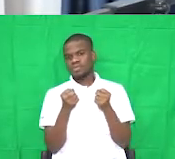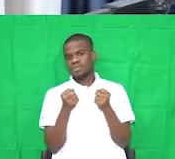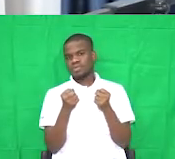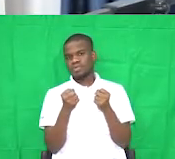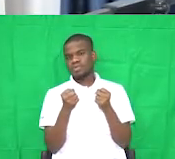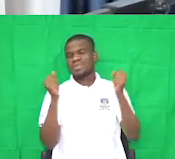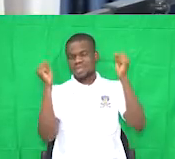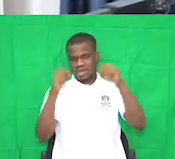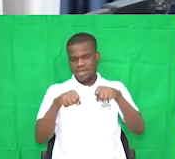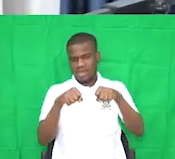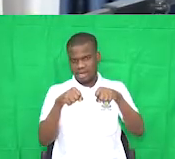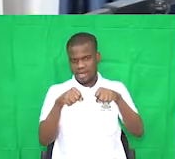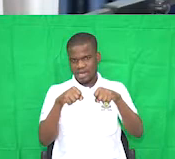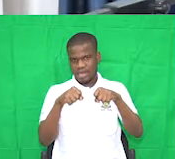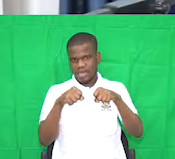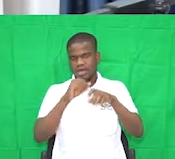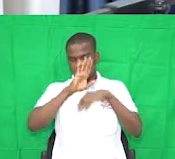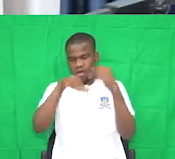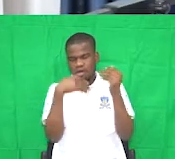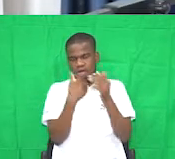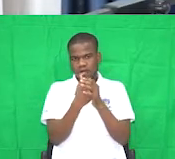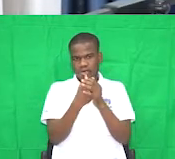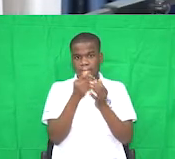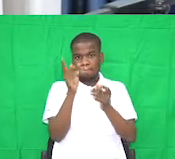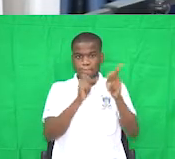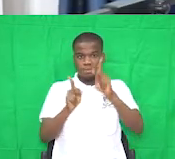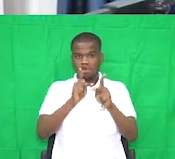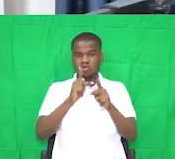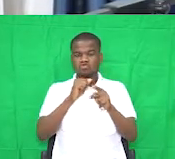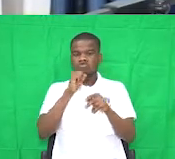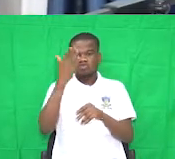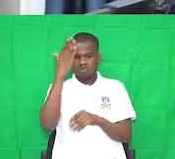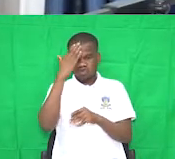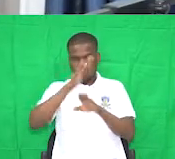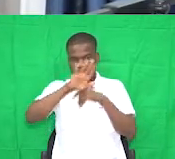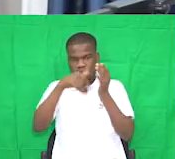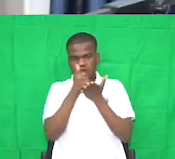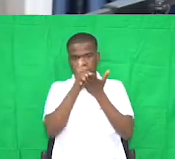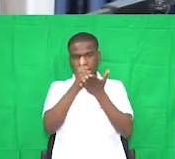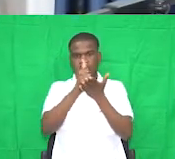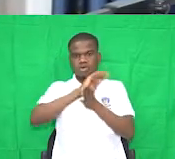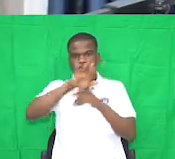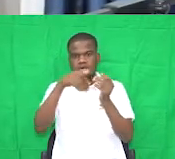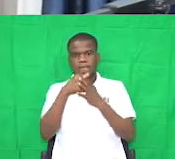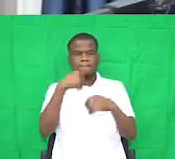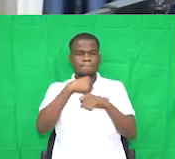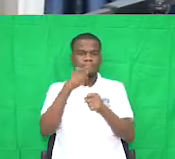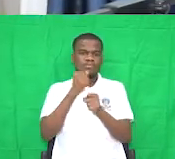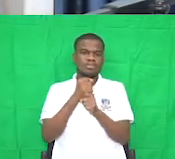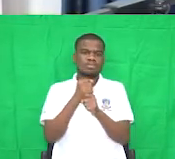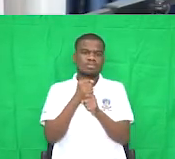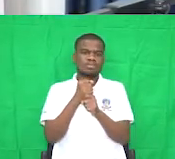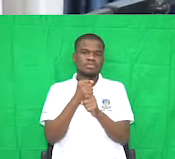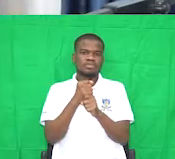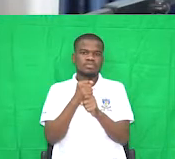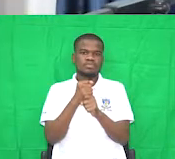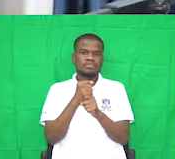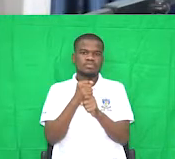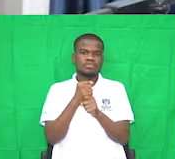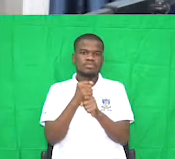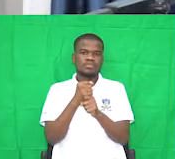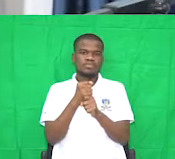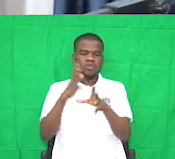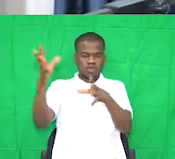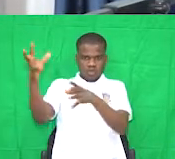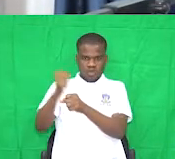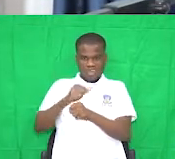be enabled to enlighten the ignorant, to guide the perplexed, to arouse the indifferent, to